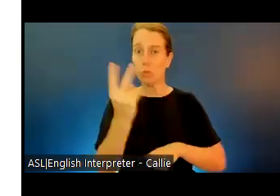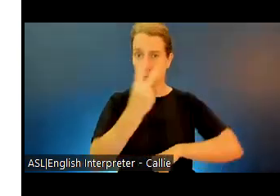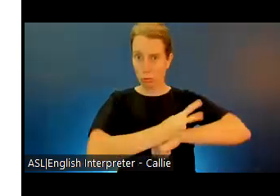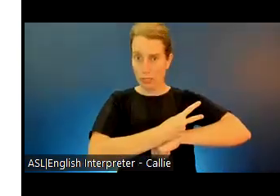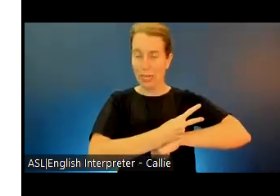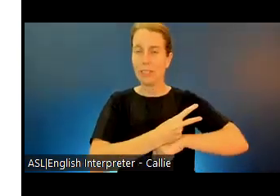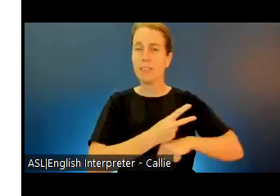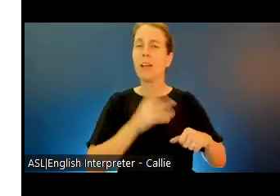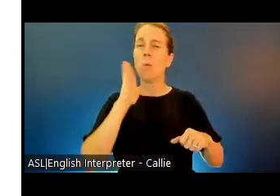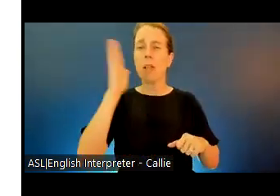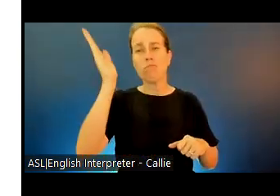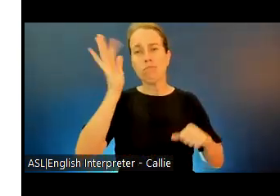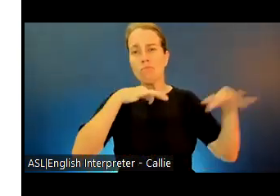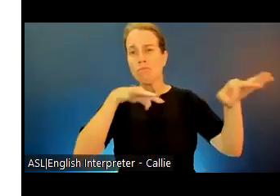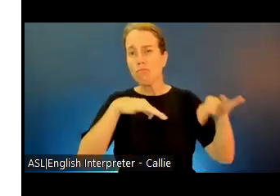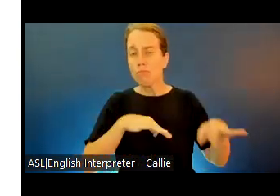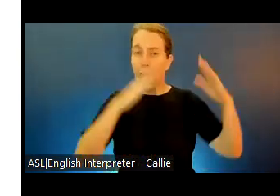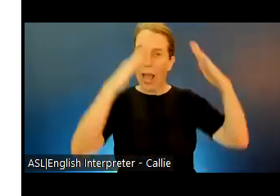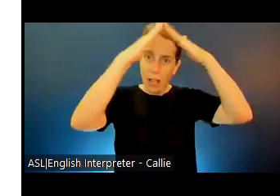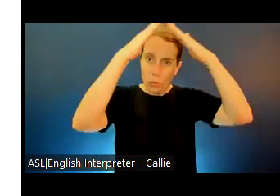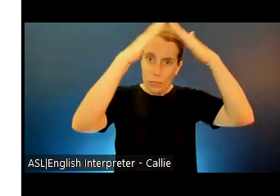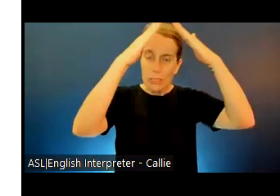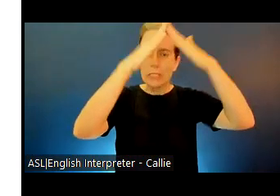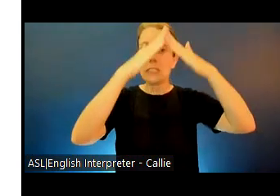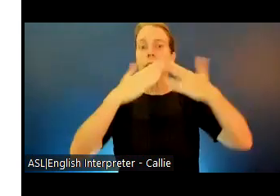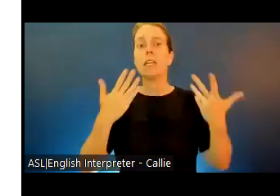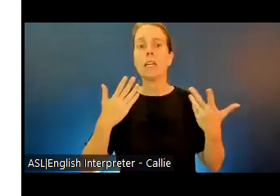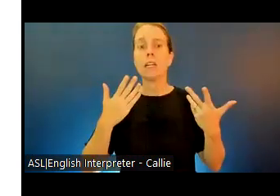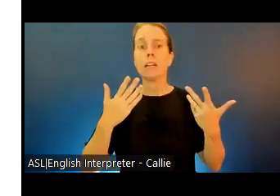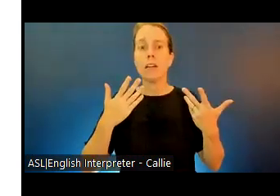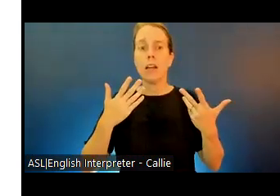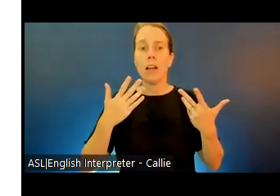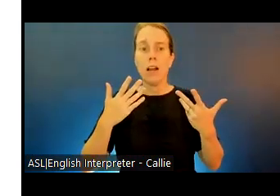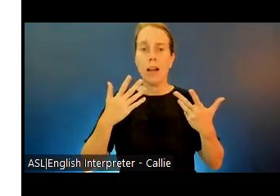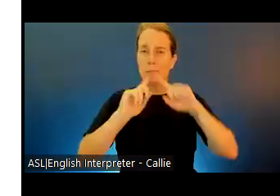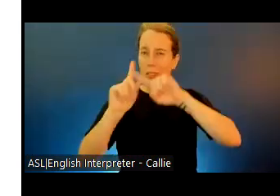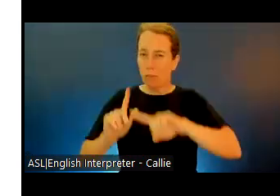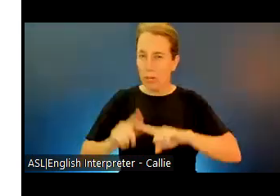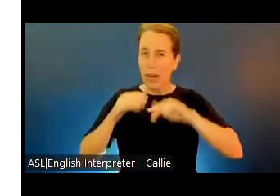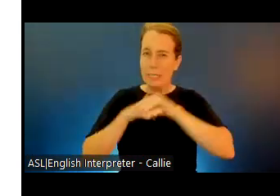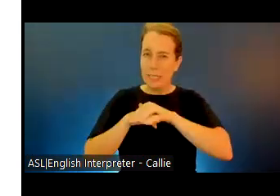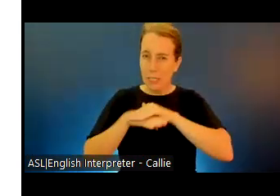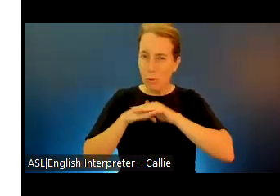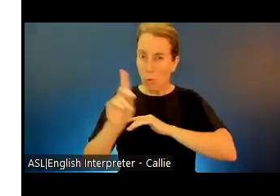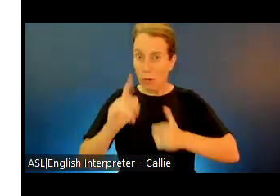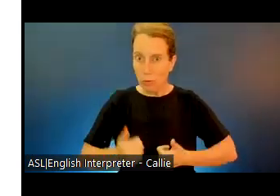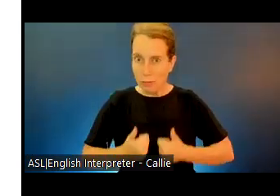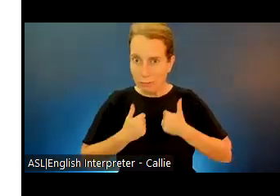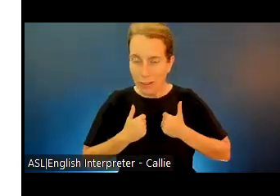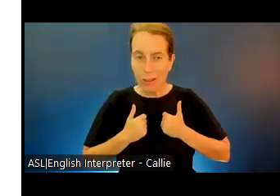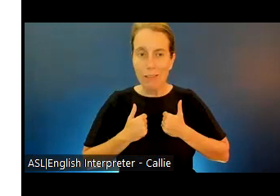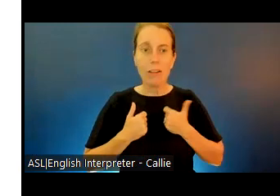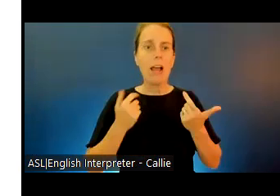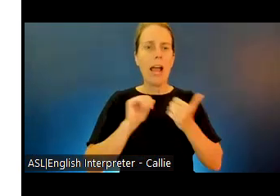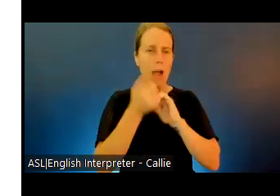housing, accessory dwelling units, best practices that we're seeing in different local communities, statewide, and even at